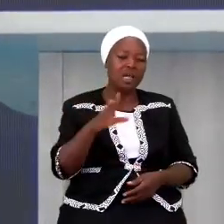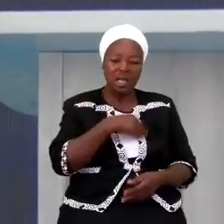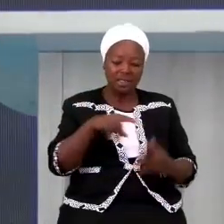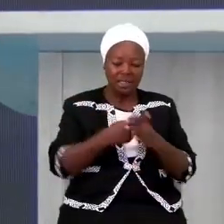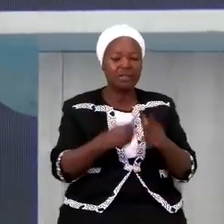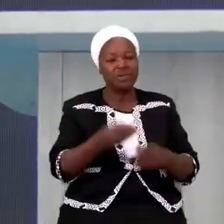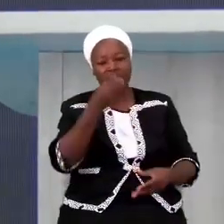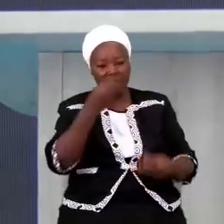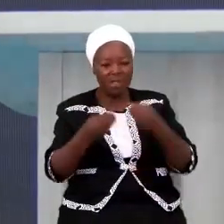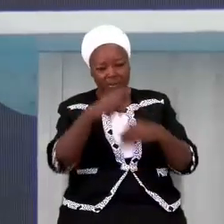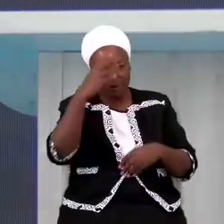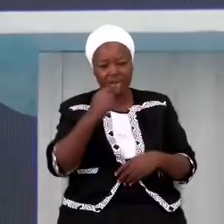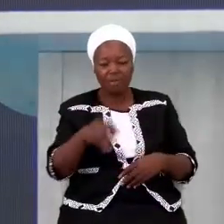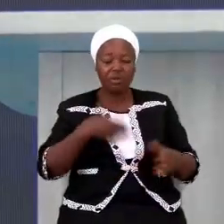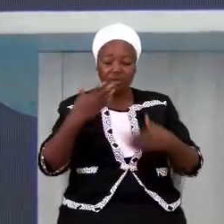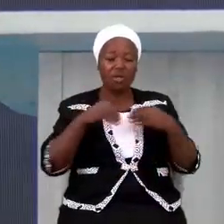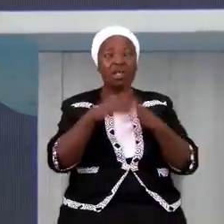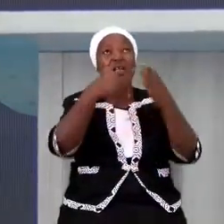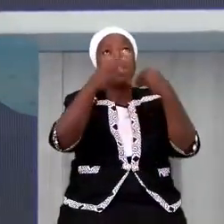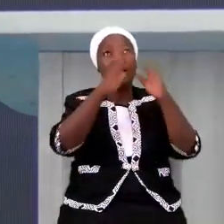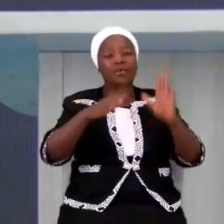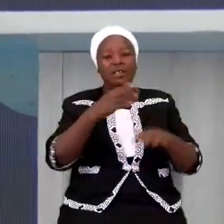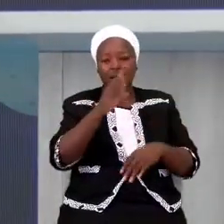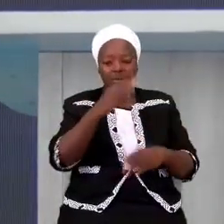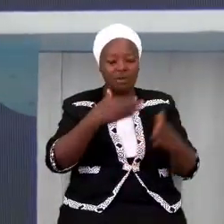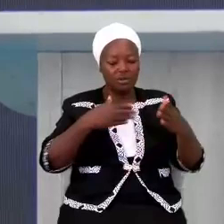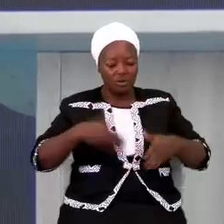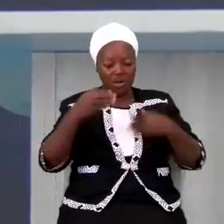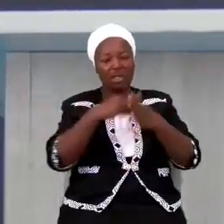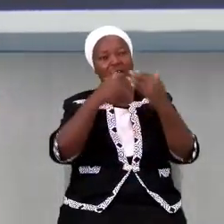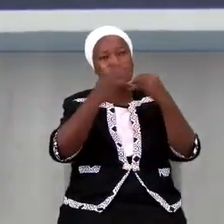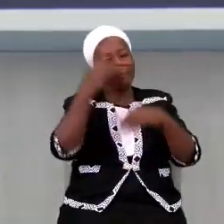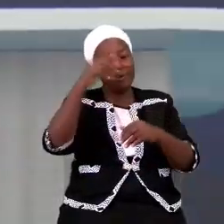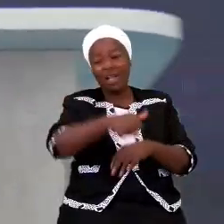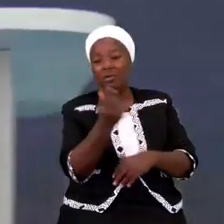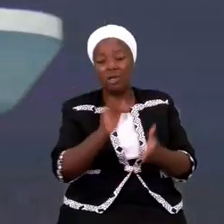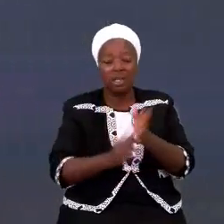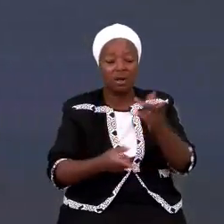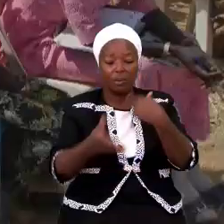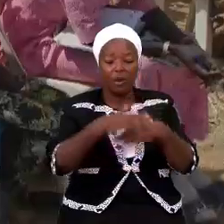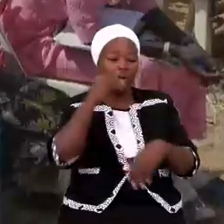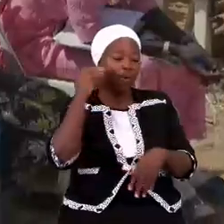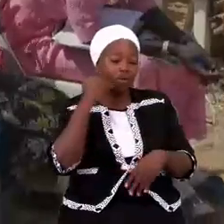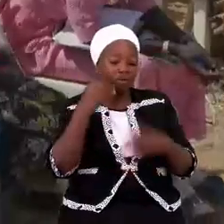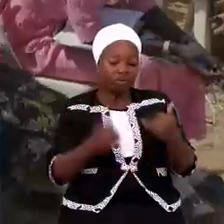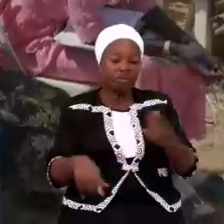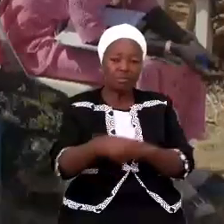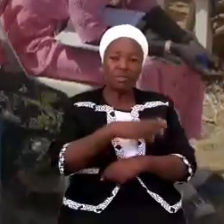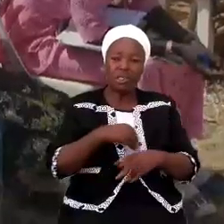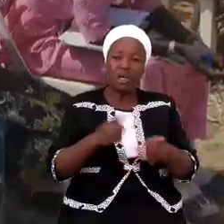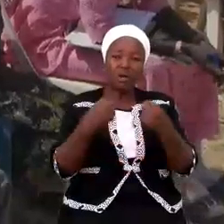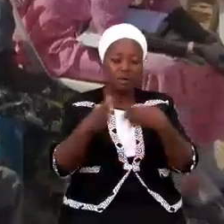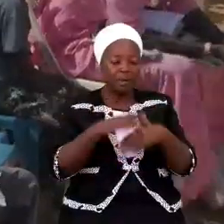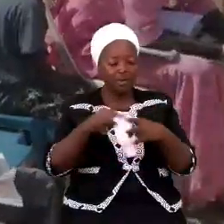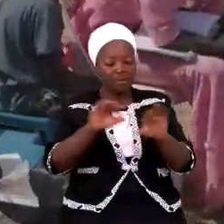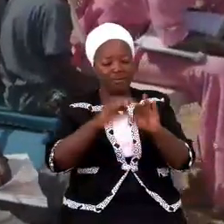home today, home to the family of our God in heaven, in Jesus' name. I